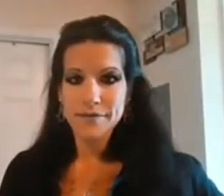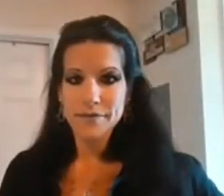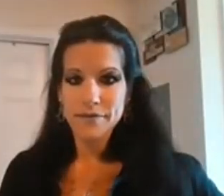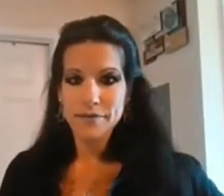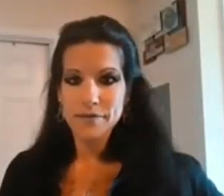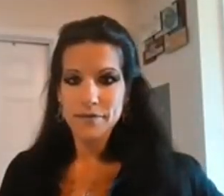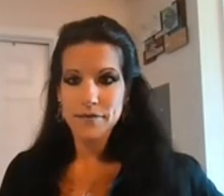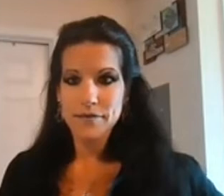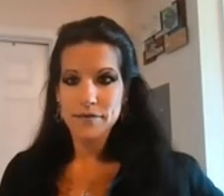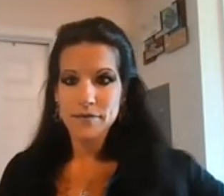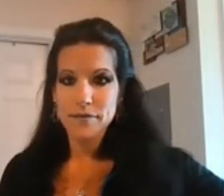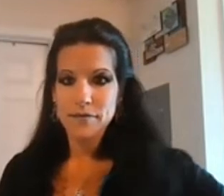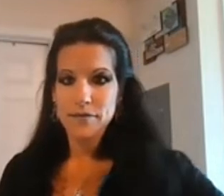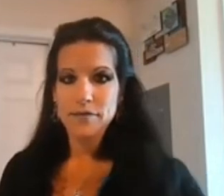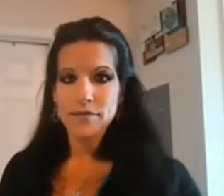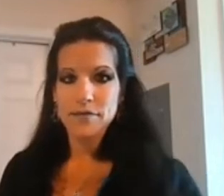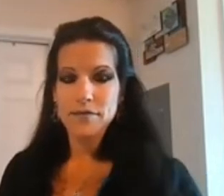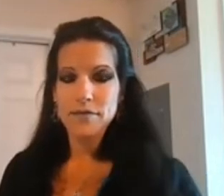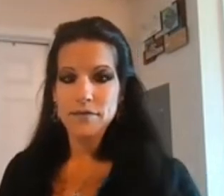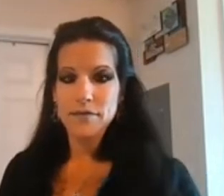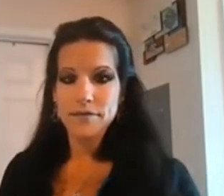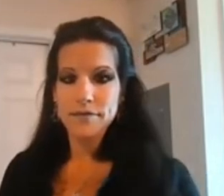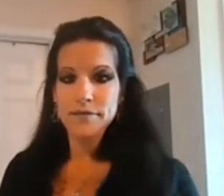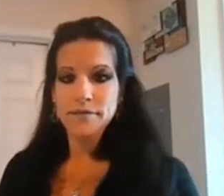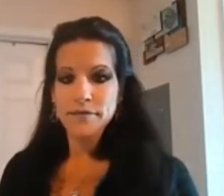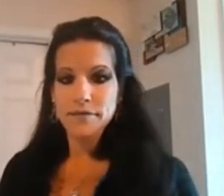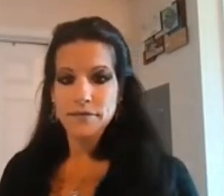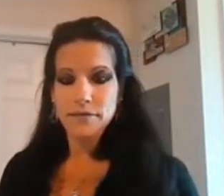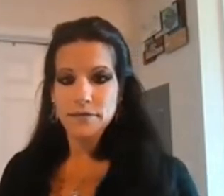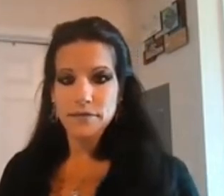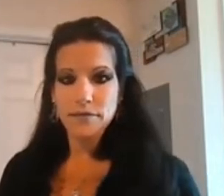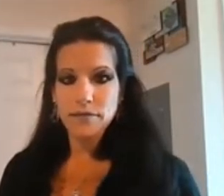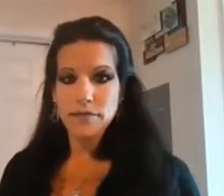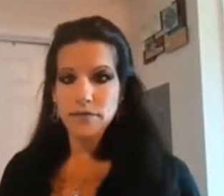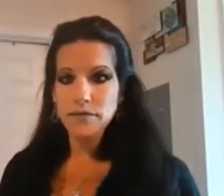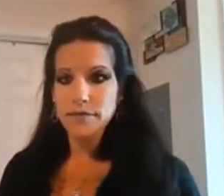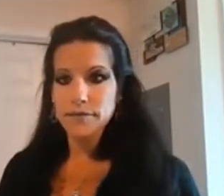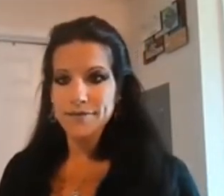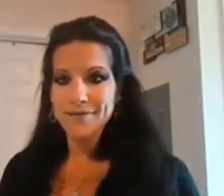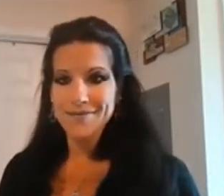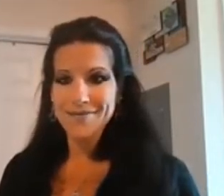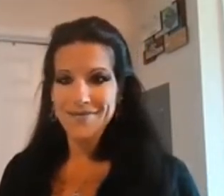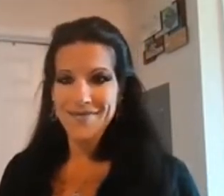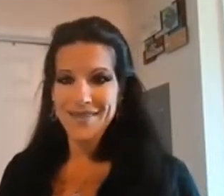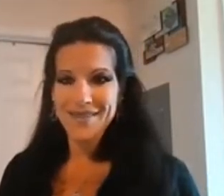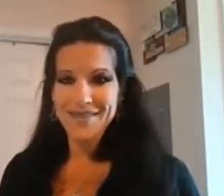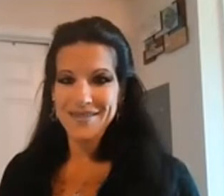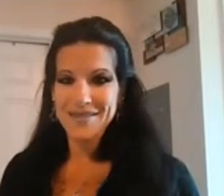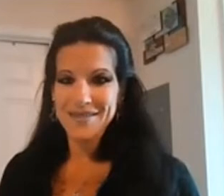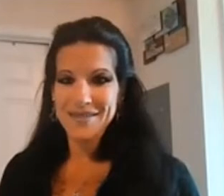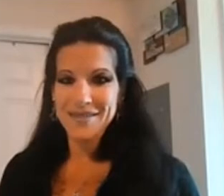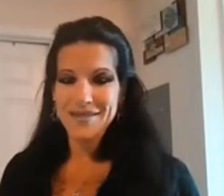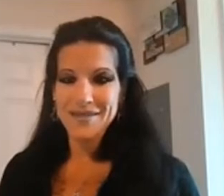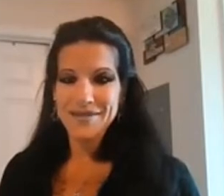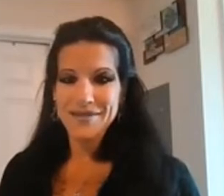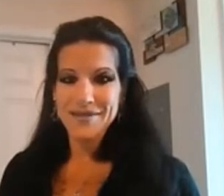this choose your own direction, choose your own adventure for the next over an hour. So if you run